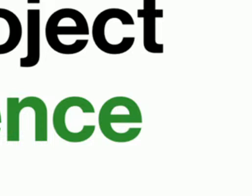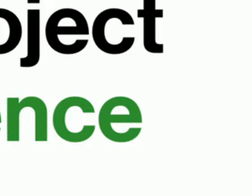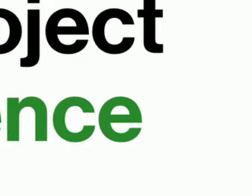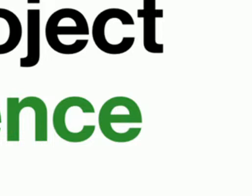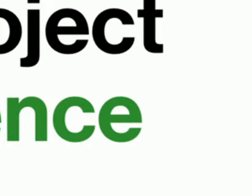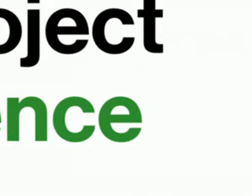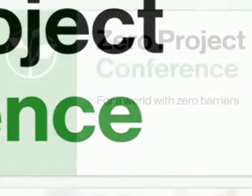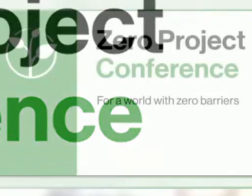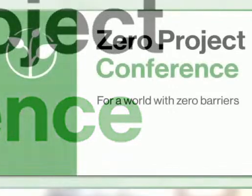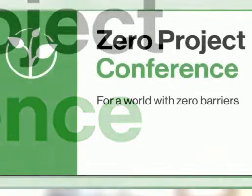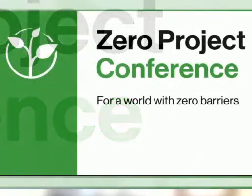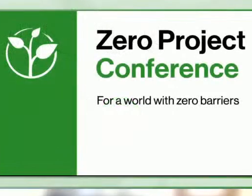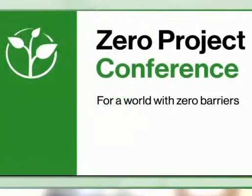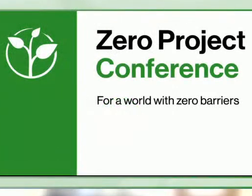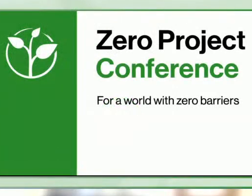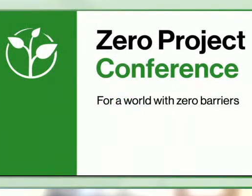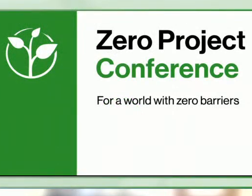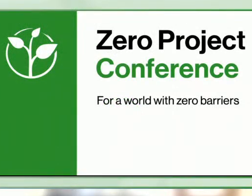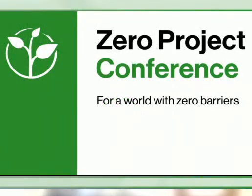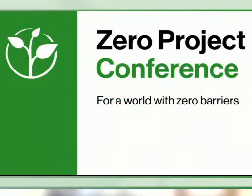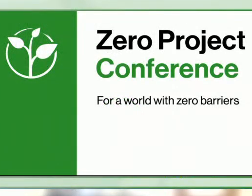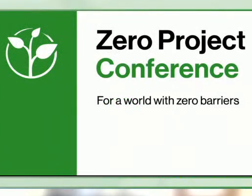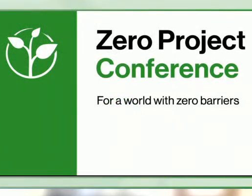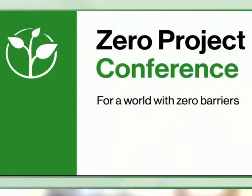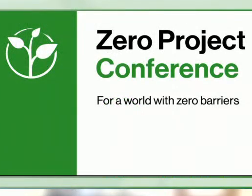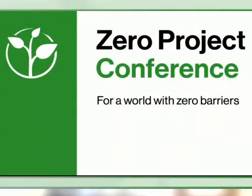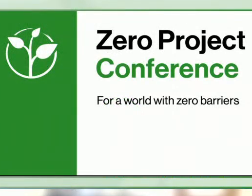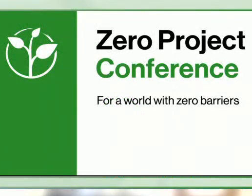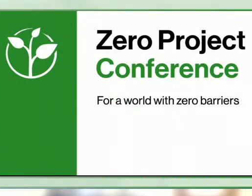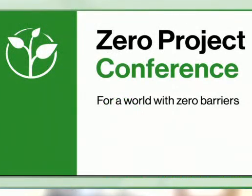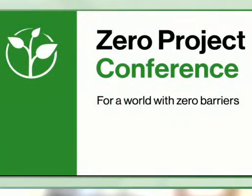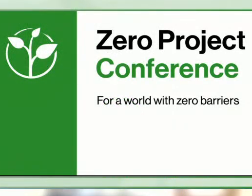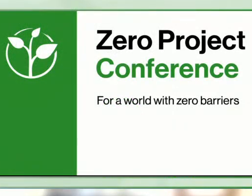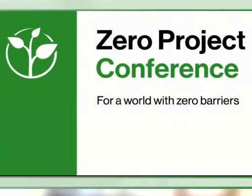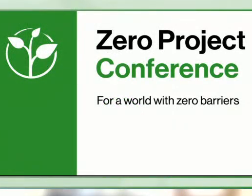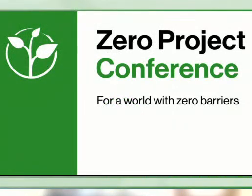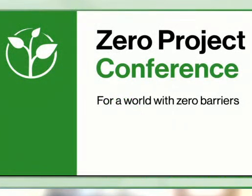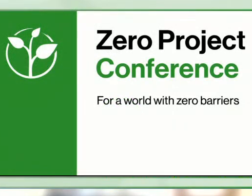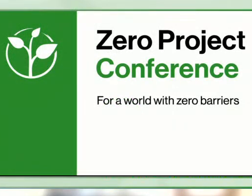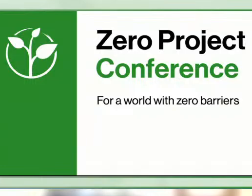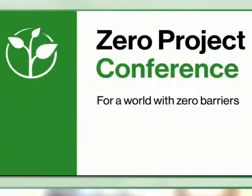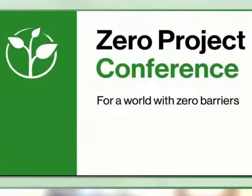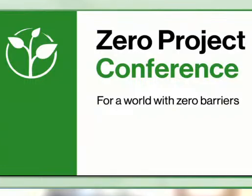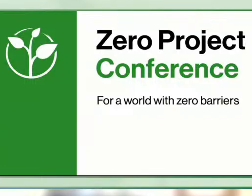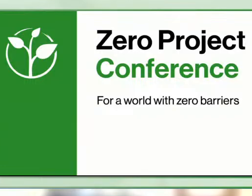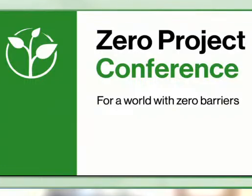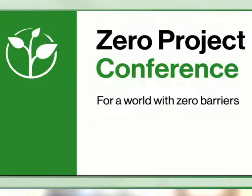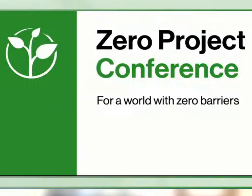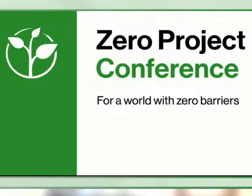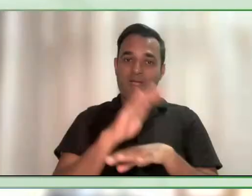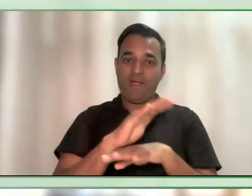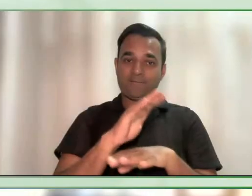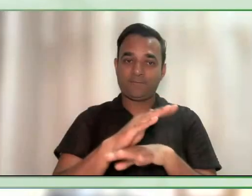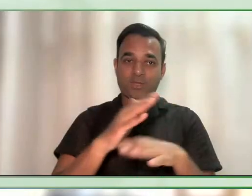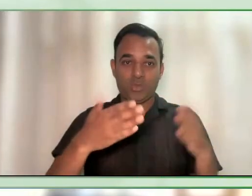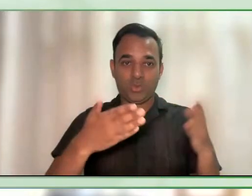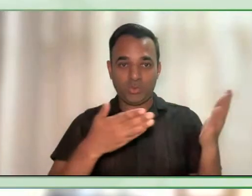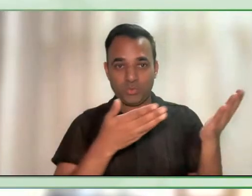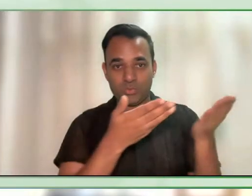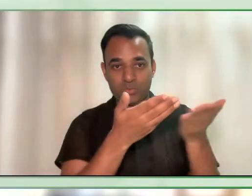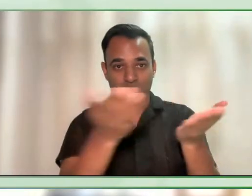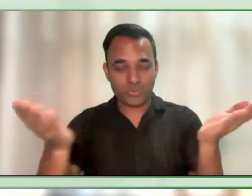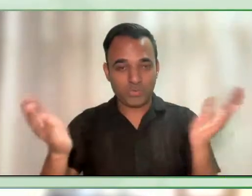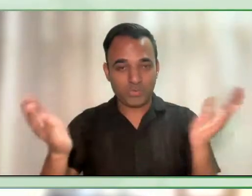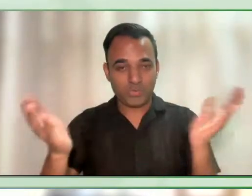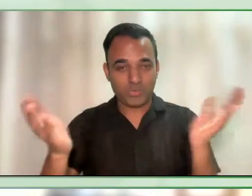two, one. Great. Good afternoon. I'm Tom Butcher of the Zero Project, and I'm